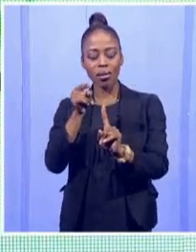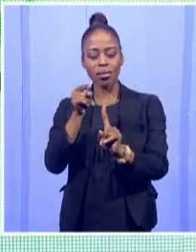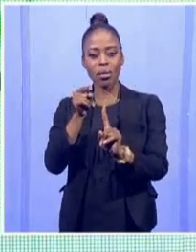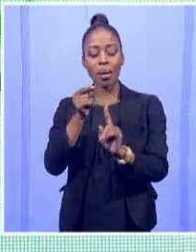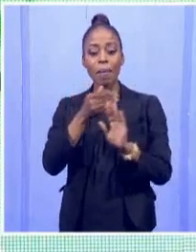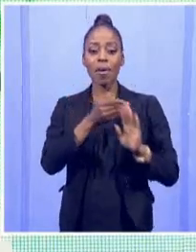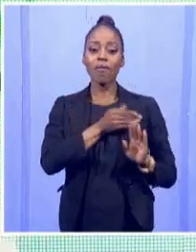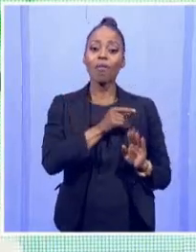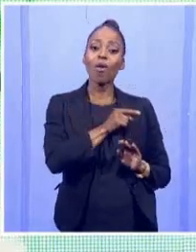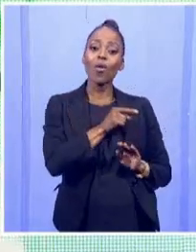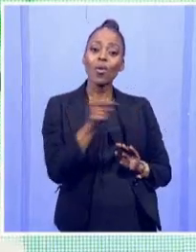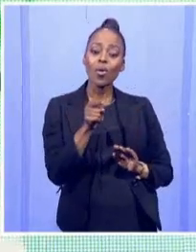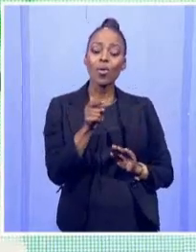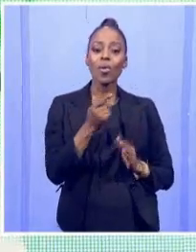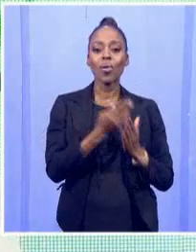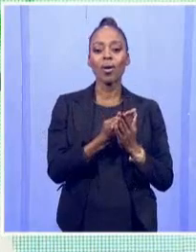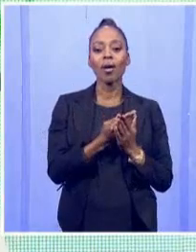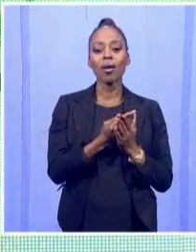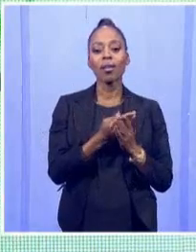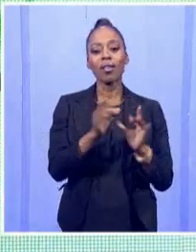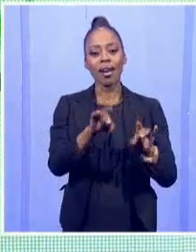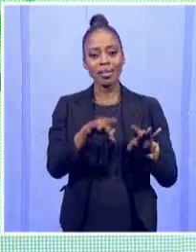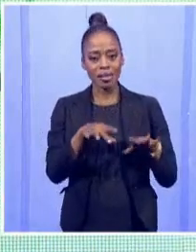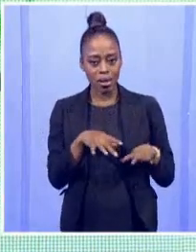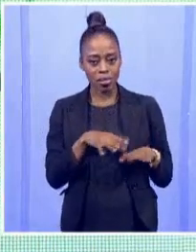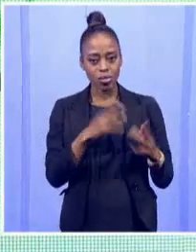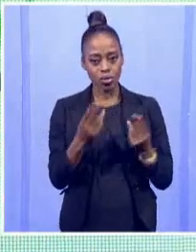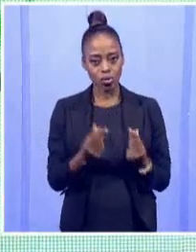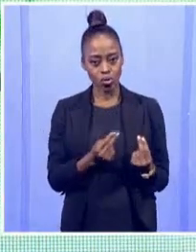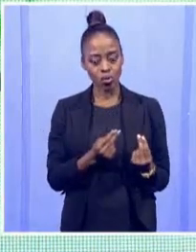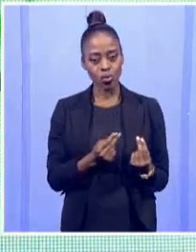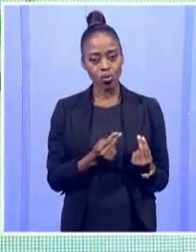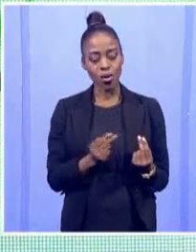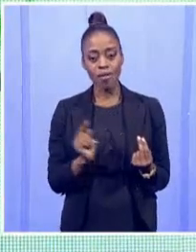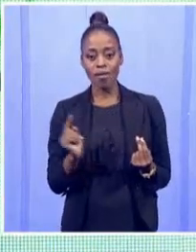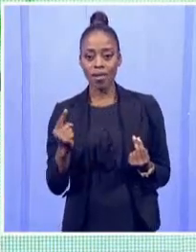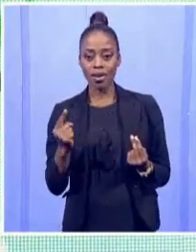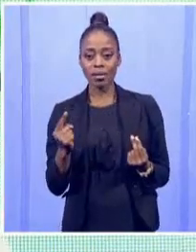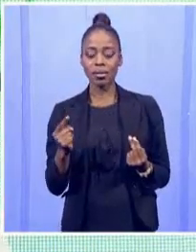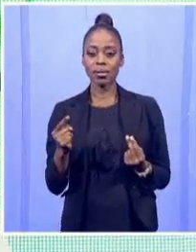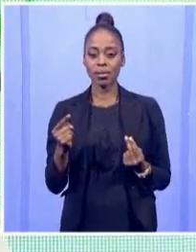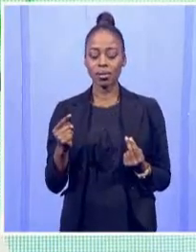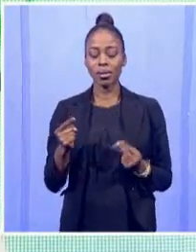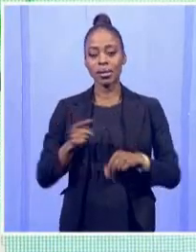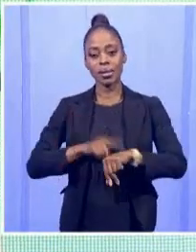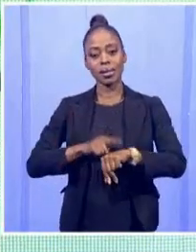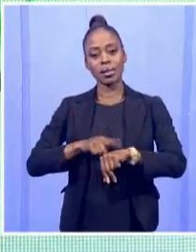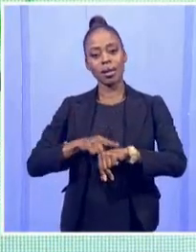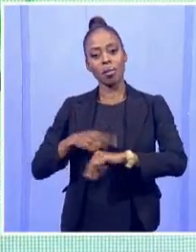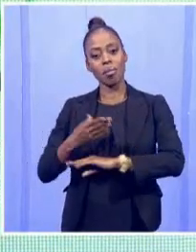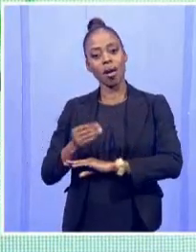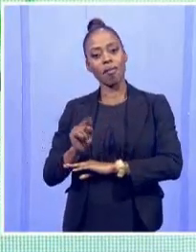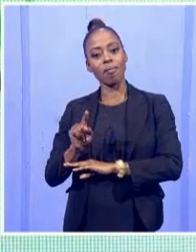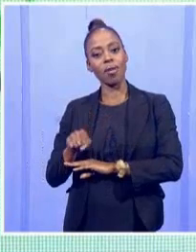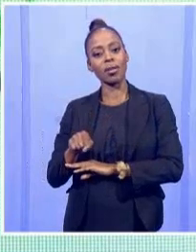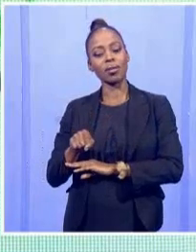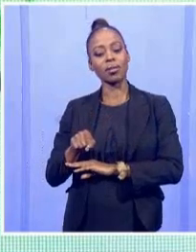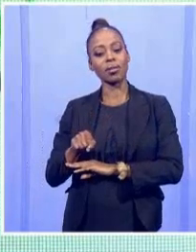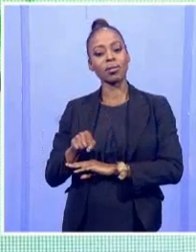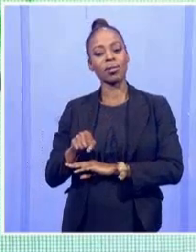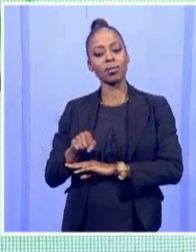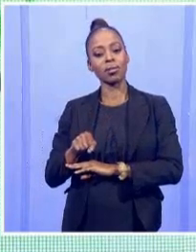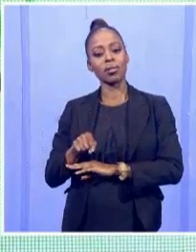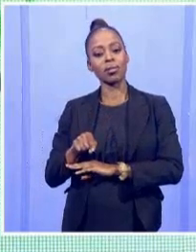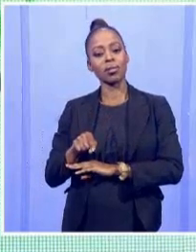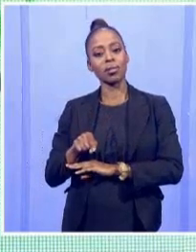before you can sit for your exams, there must be a minimum period which you must spend outside your